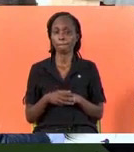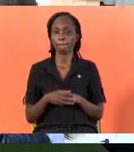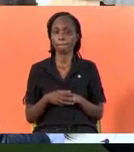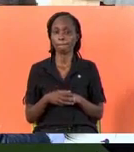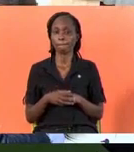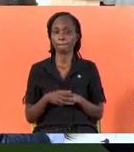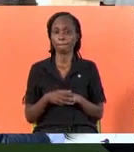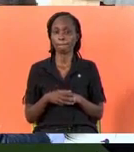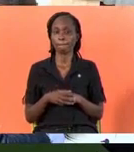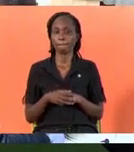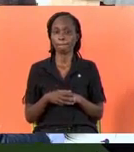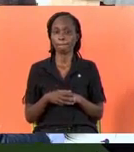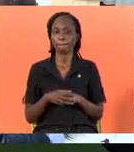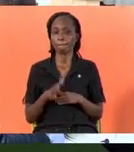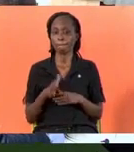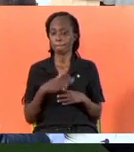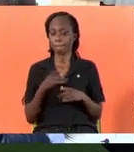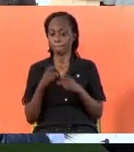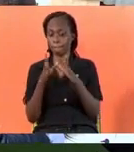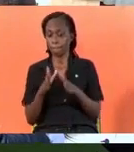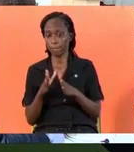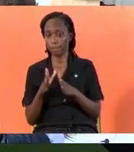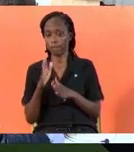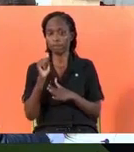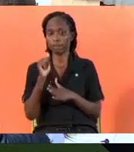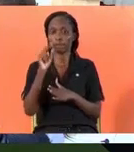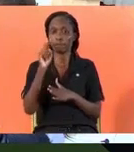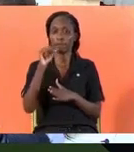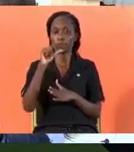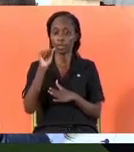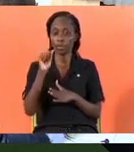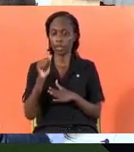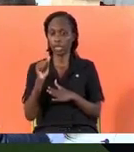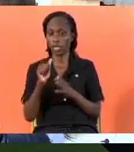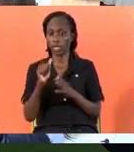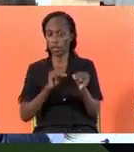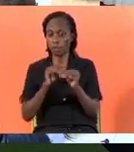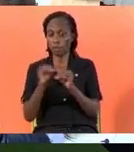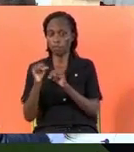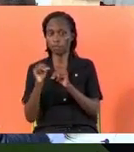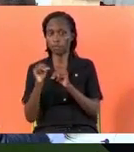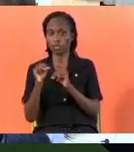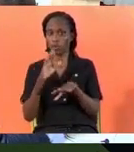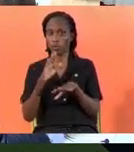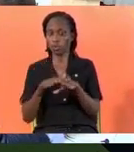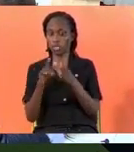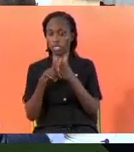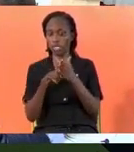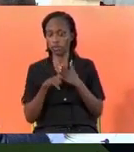coordinator of the Angolan movement on debt and development, and part of the